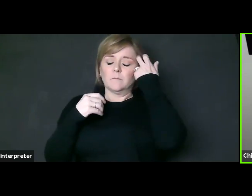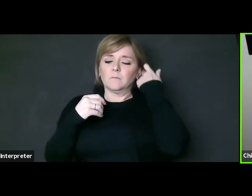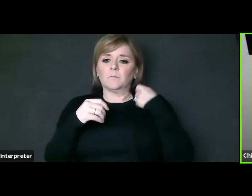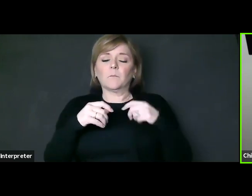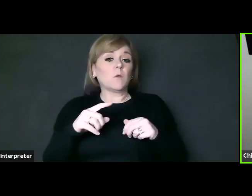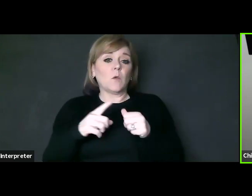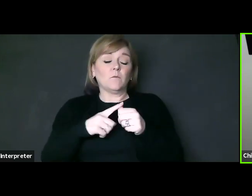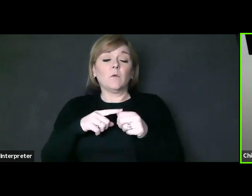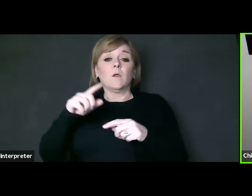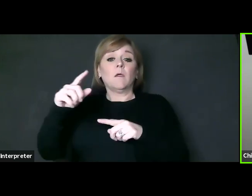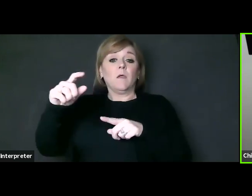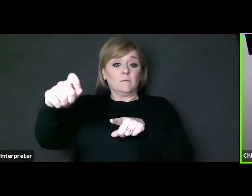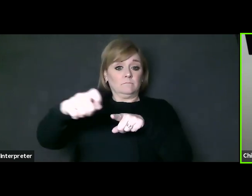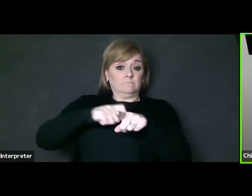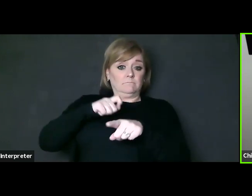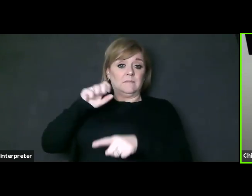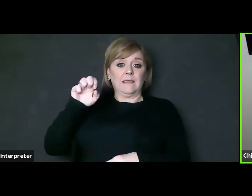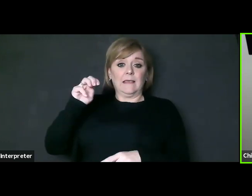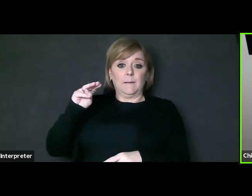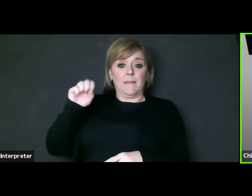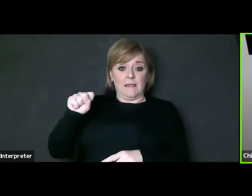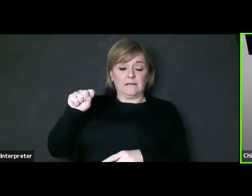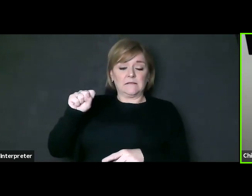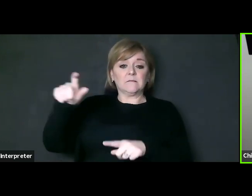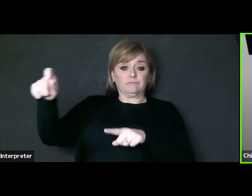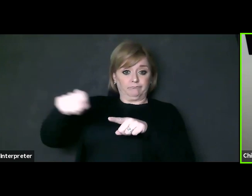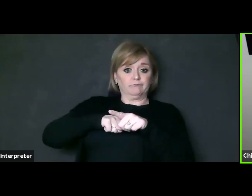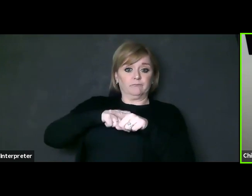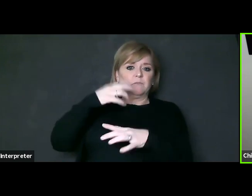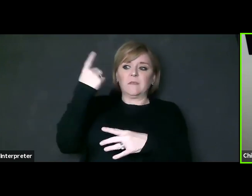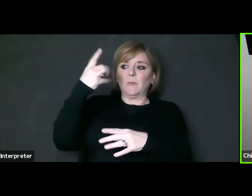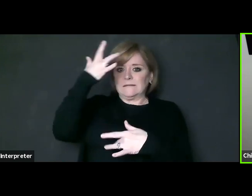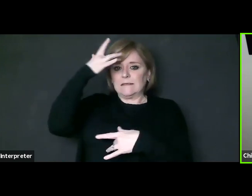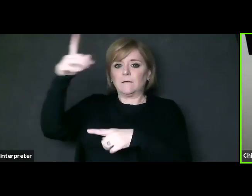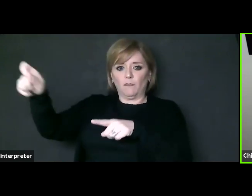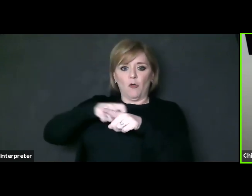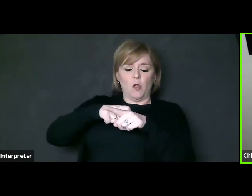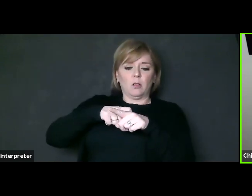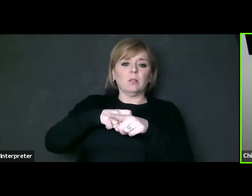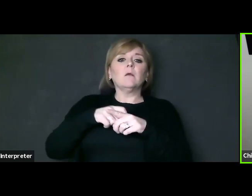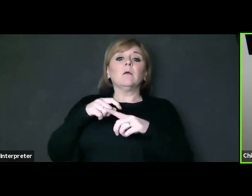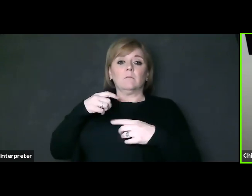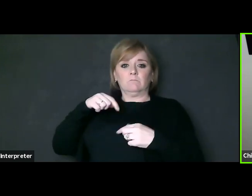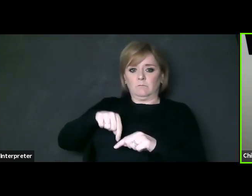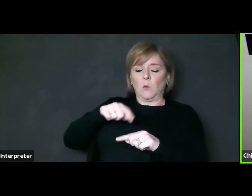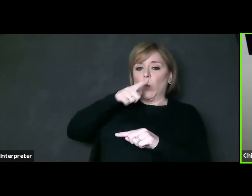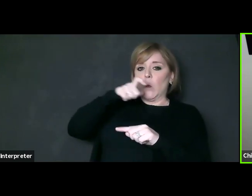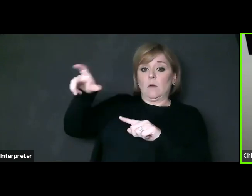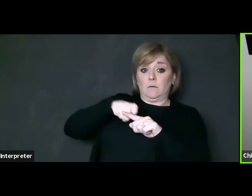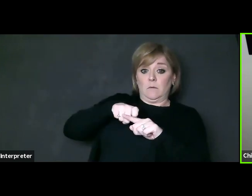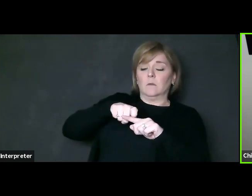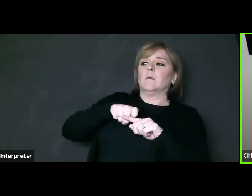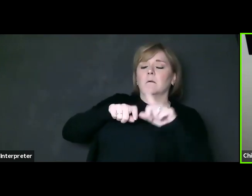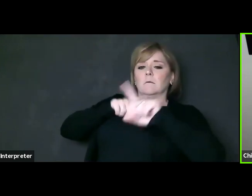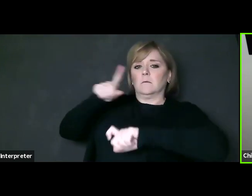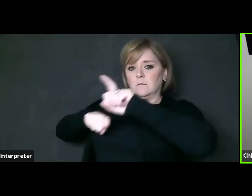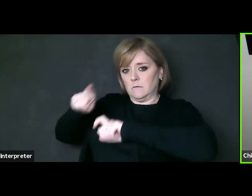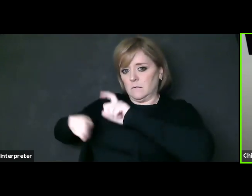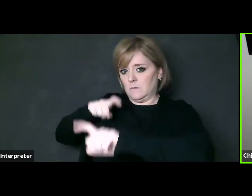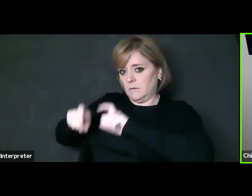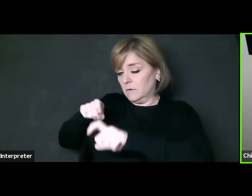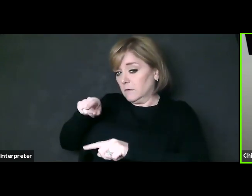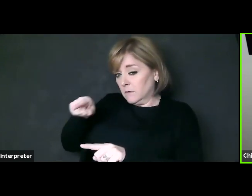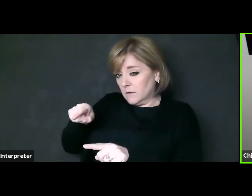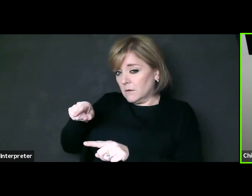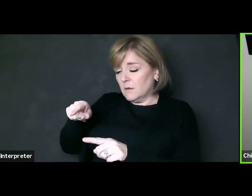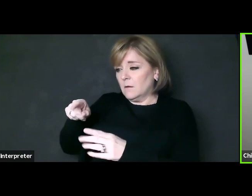EMS dispatch. They go down a list of COVID-related questions so they can pass the information on to first responders on whether someone we're